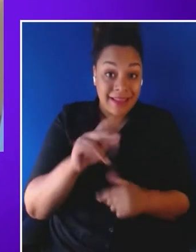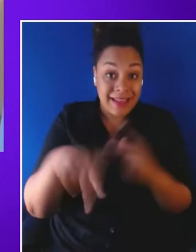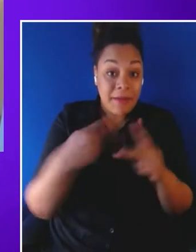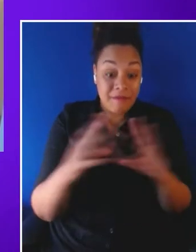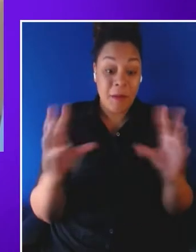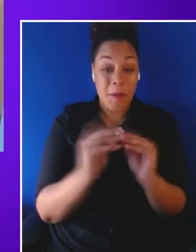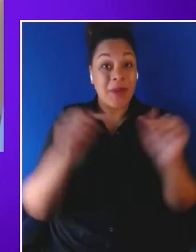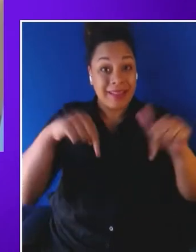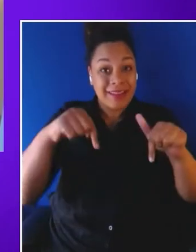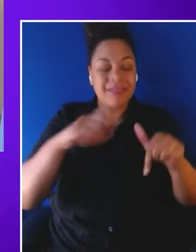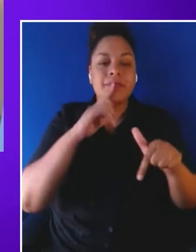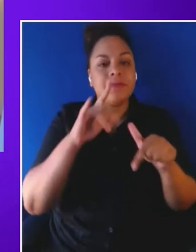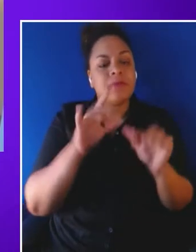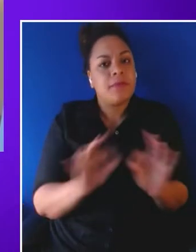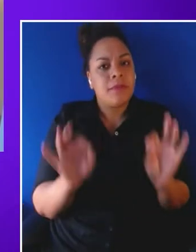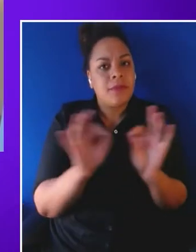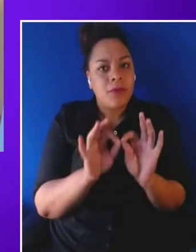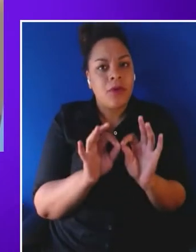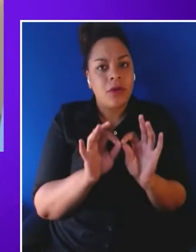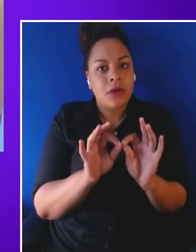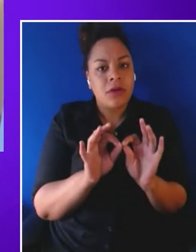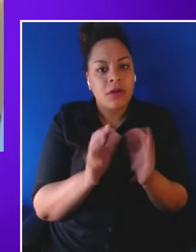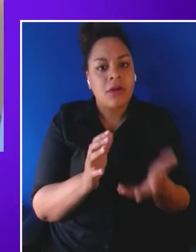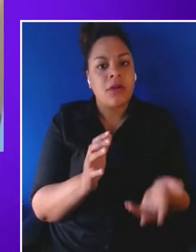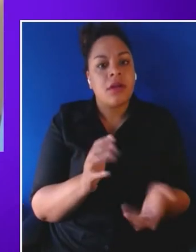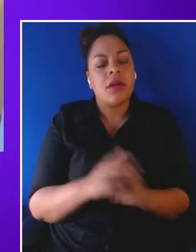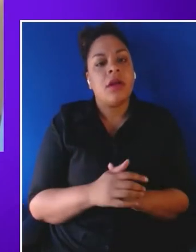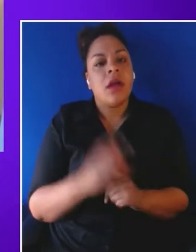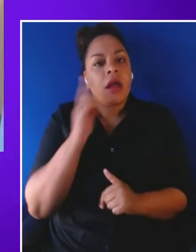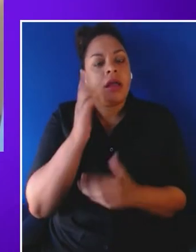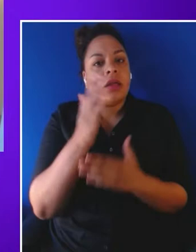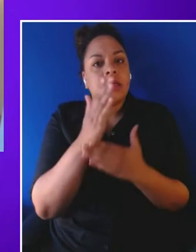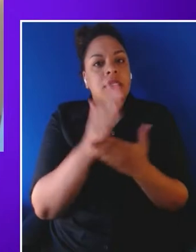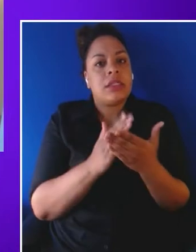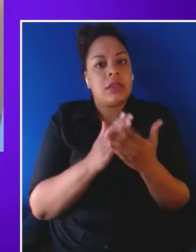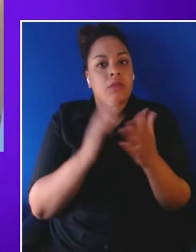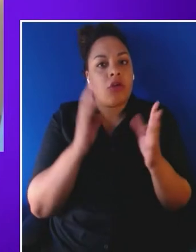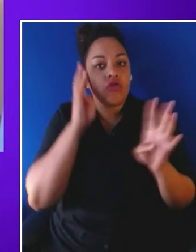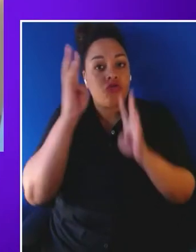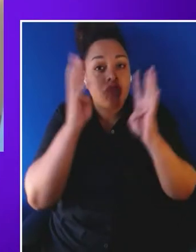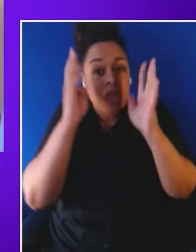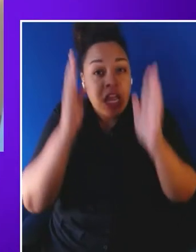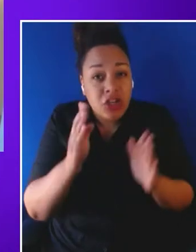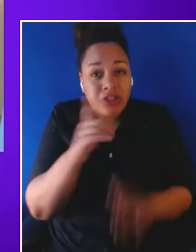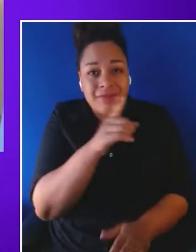important because I think some of the creators don't have an awareness. And